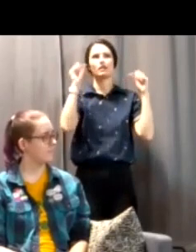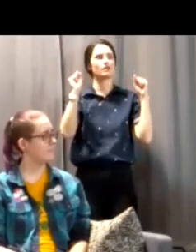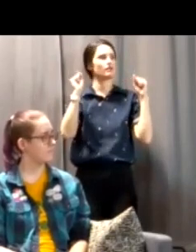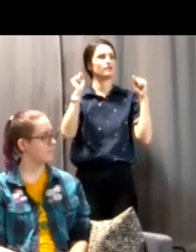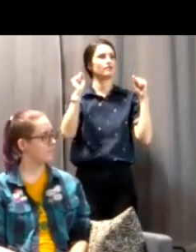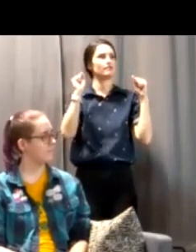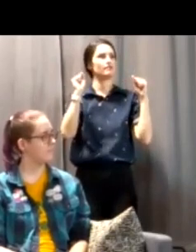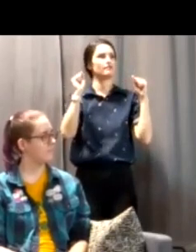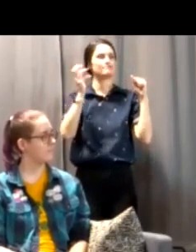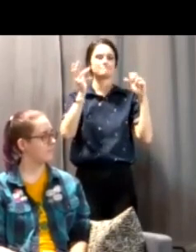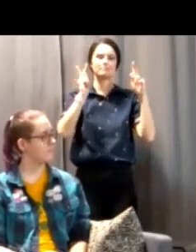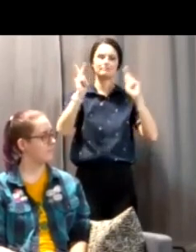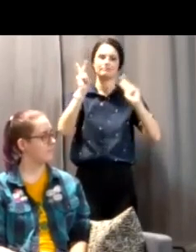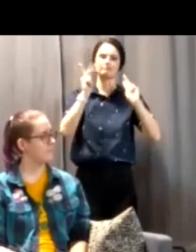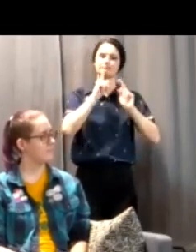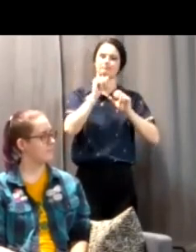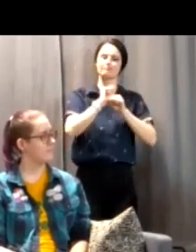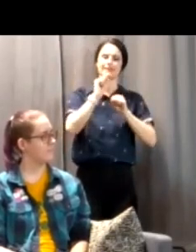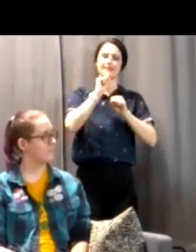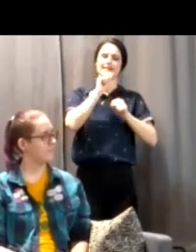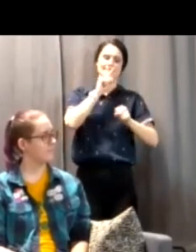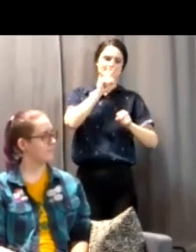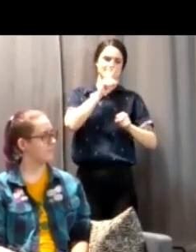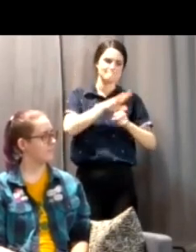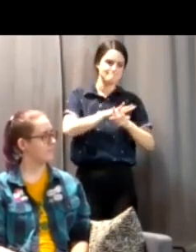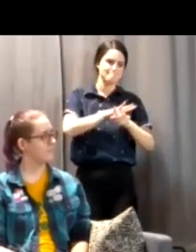so committed to